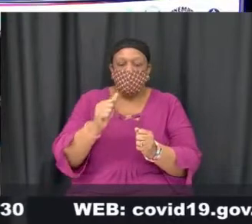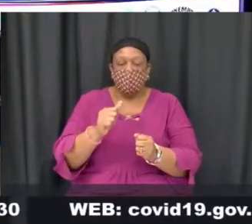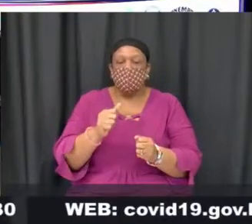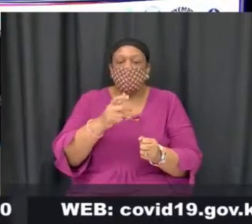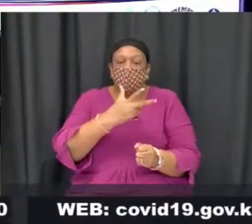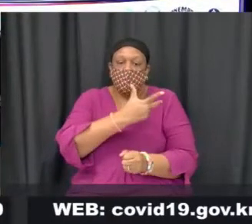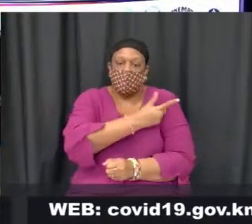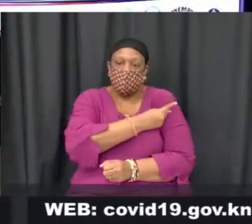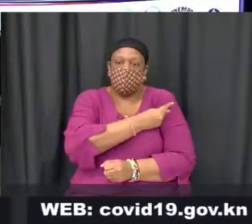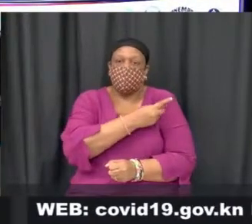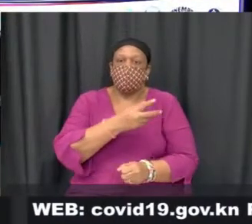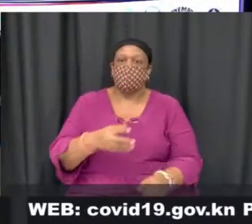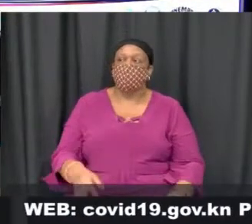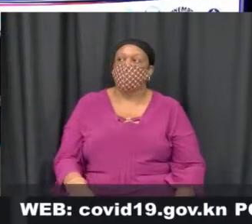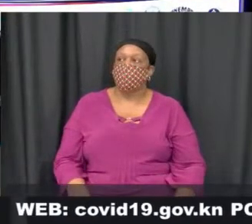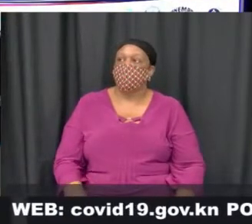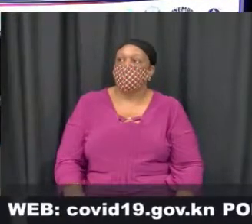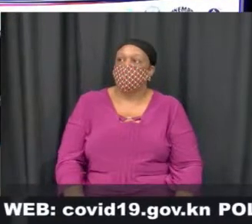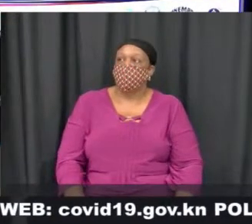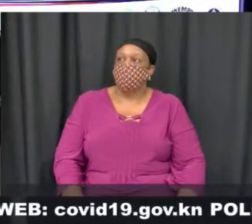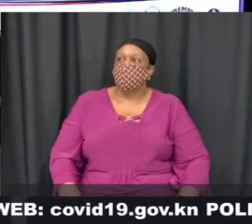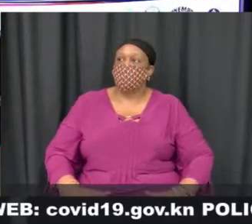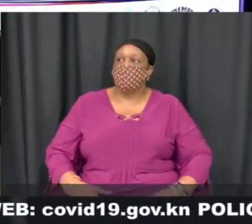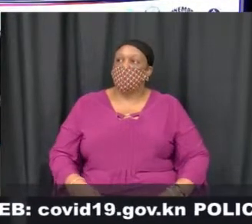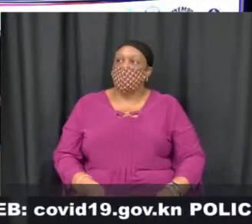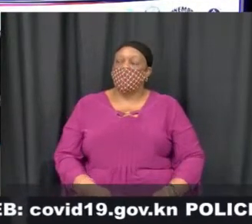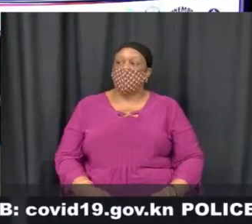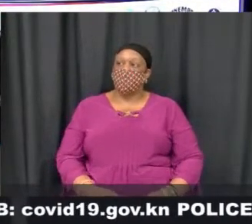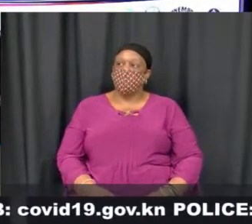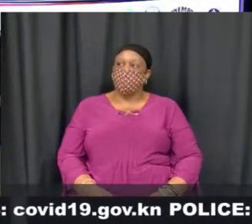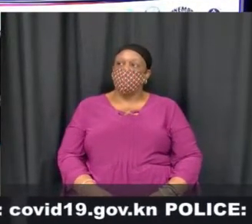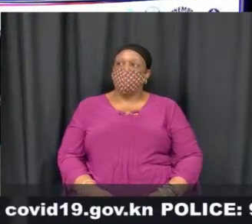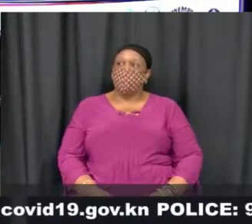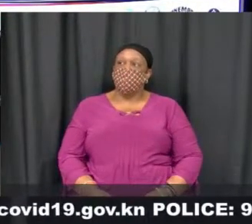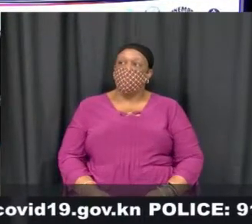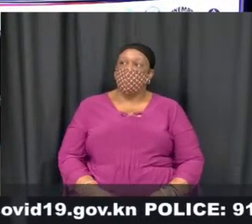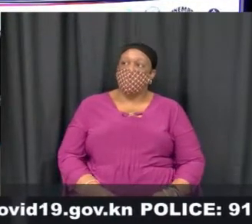a race or gender that cannot change.